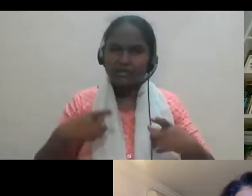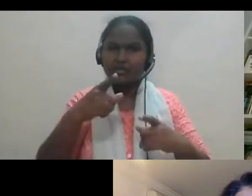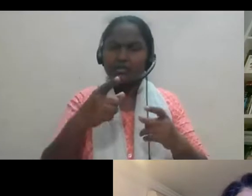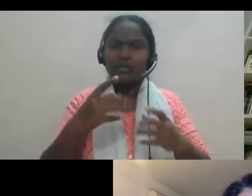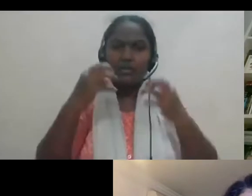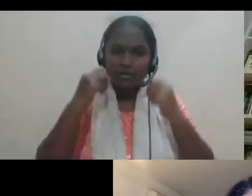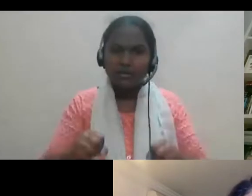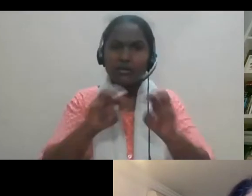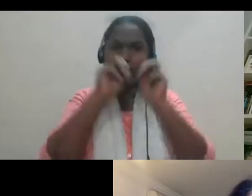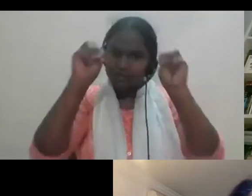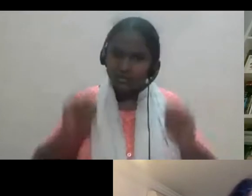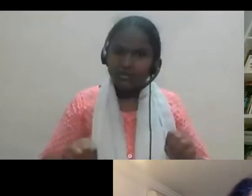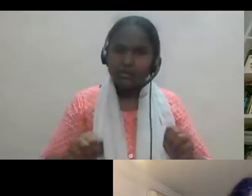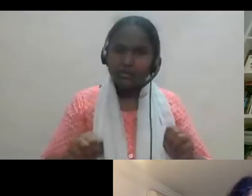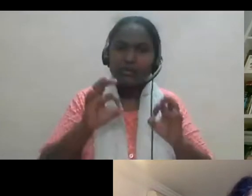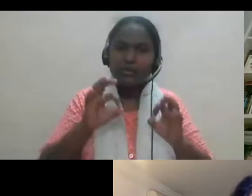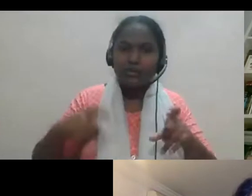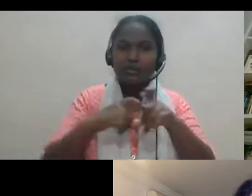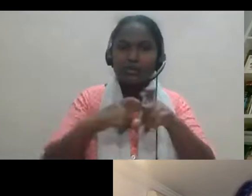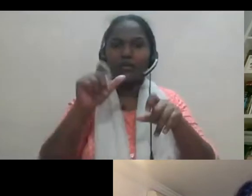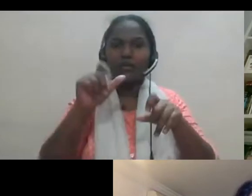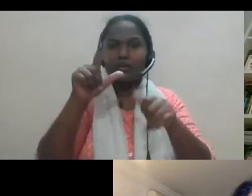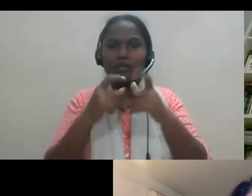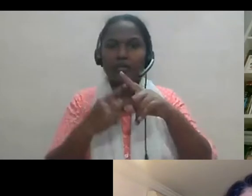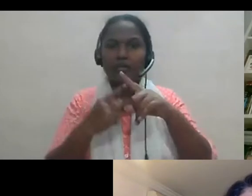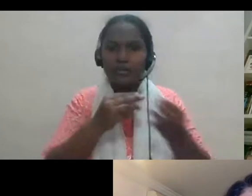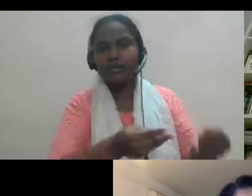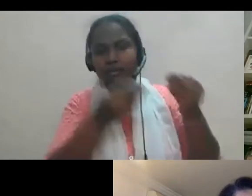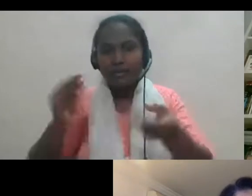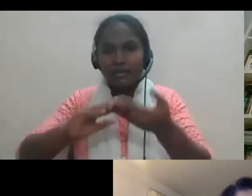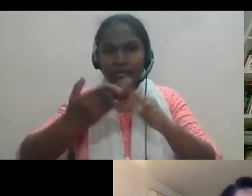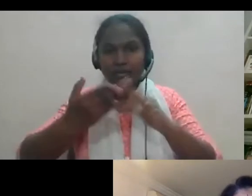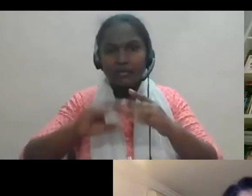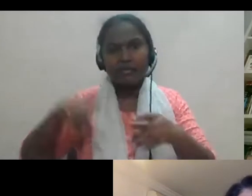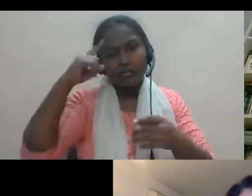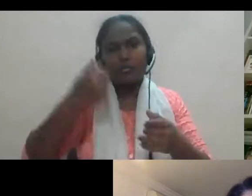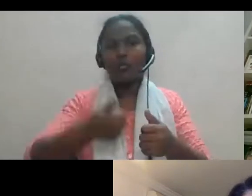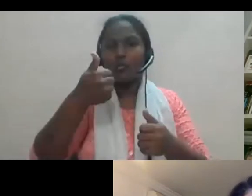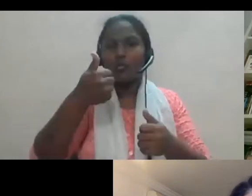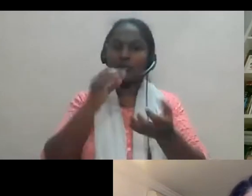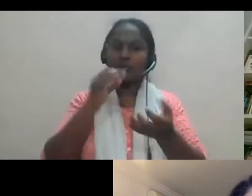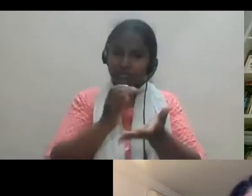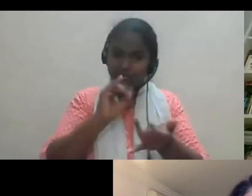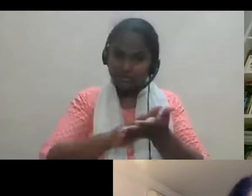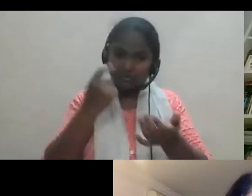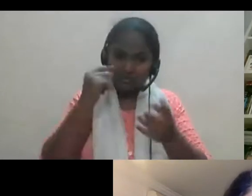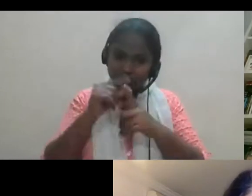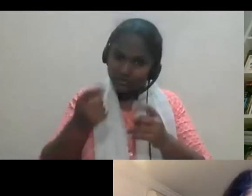the museum stayed relevant to the community and that you gave the community a sense of ownership where you were able to raise this kind of